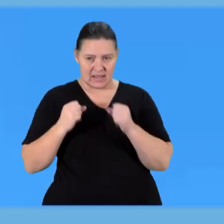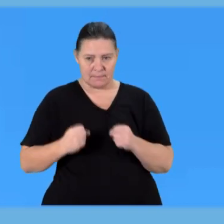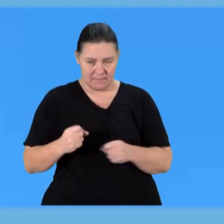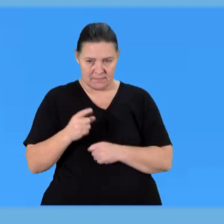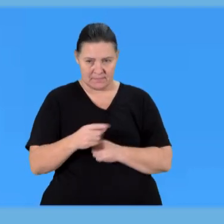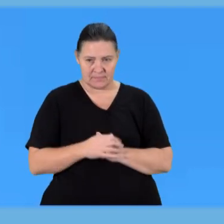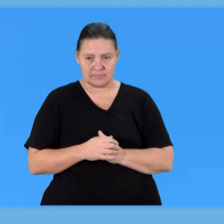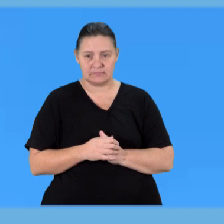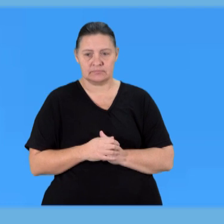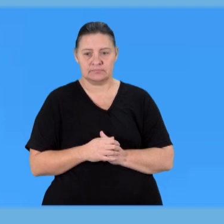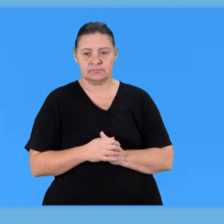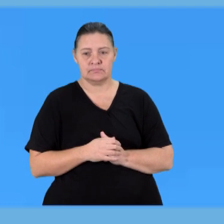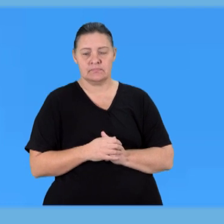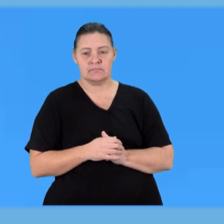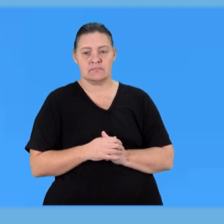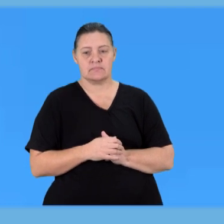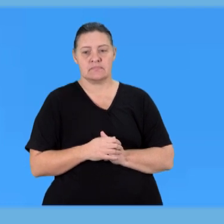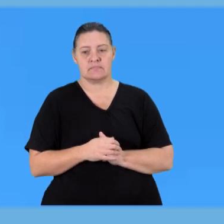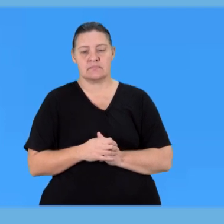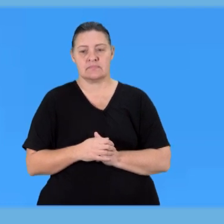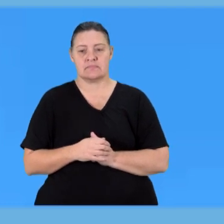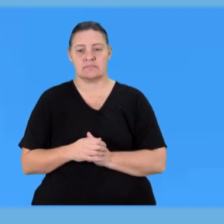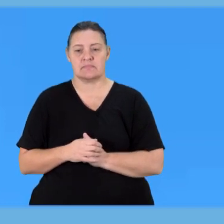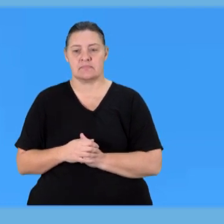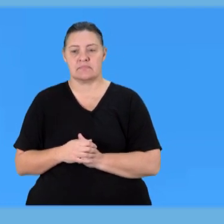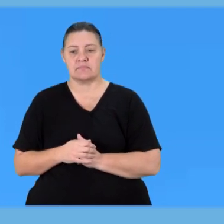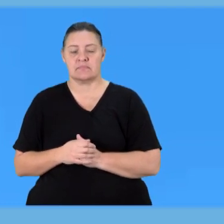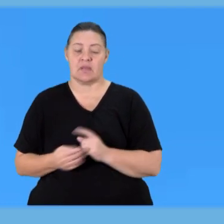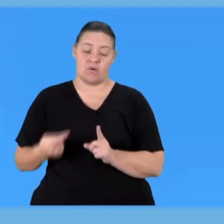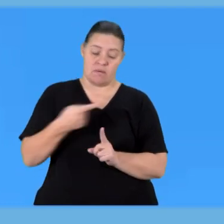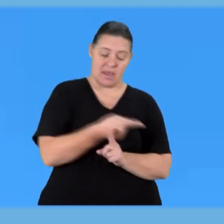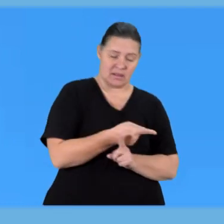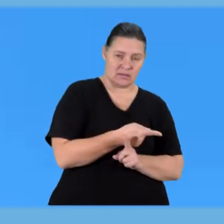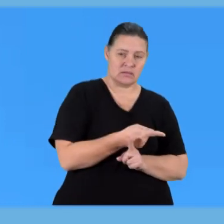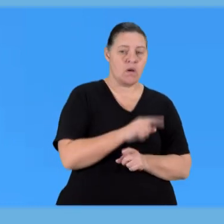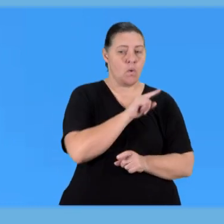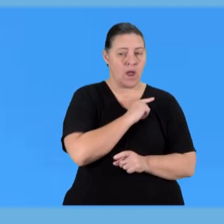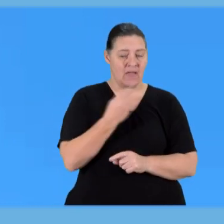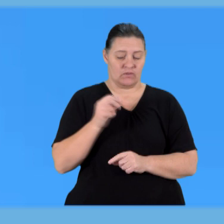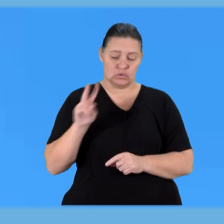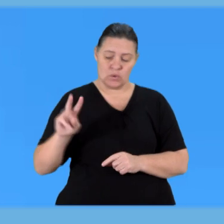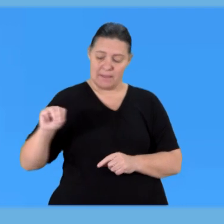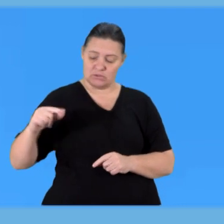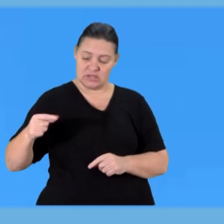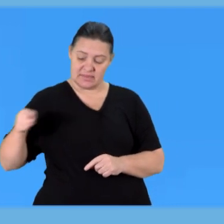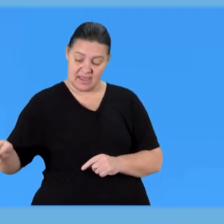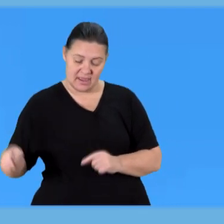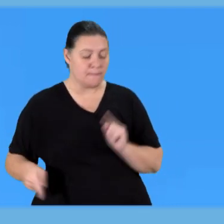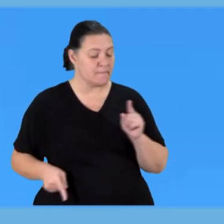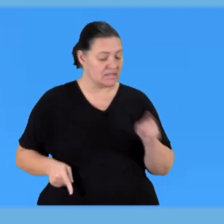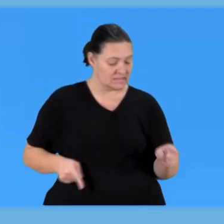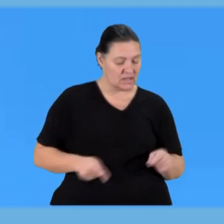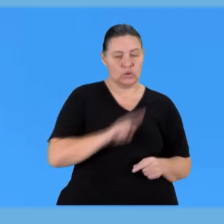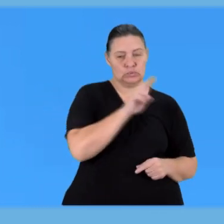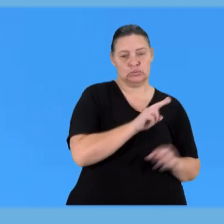that as that, shade, shade. Now, because I have two magnesium atoms